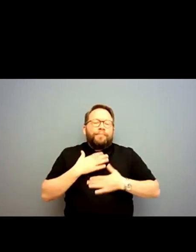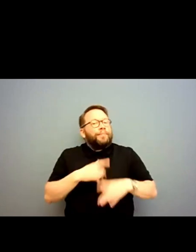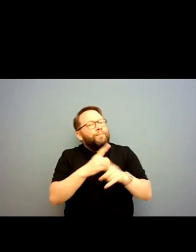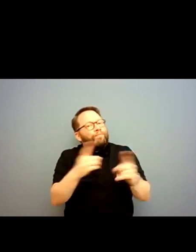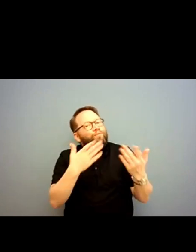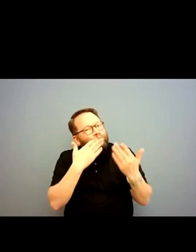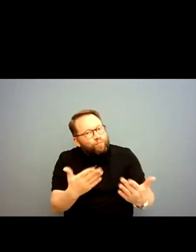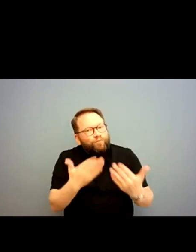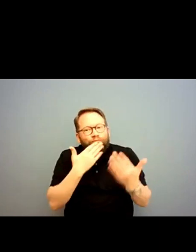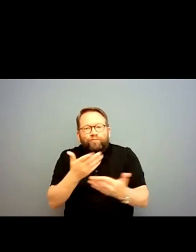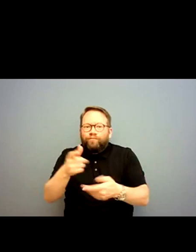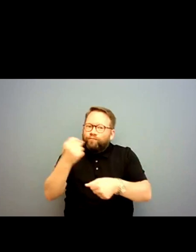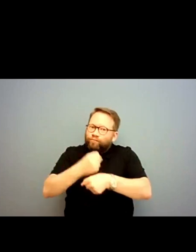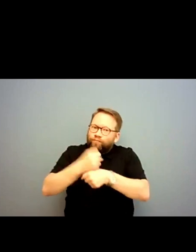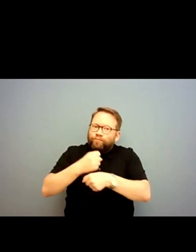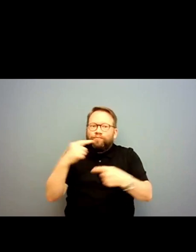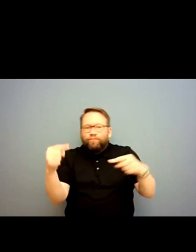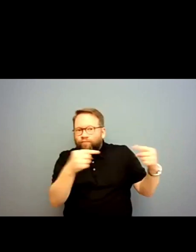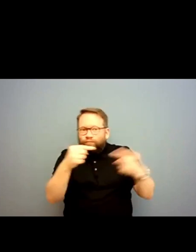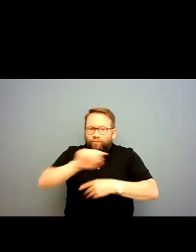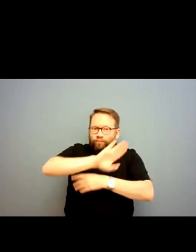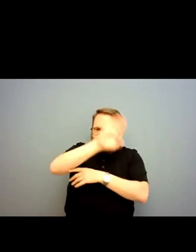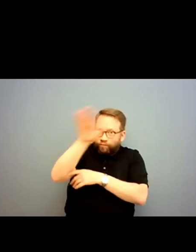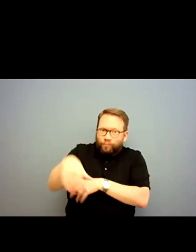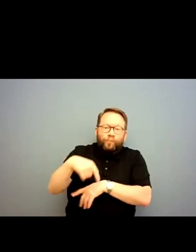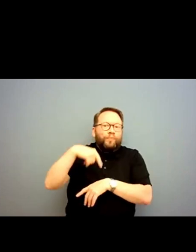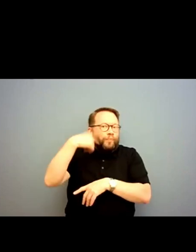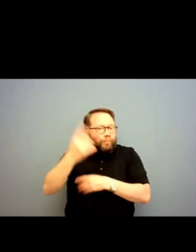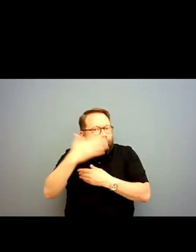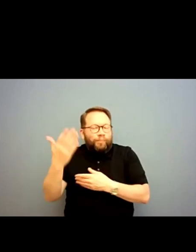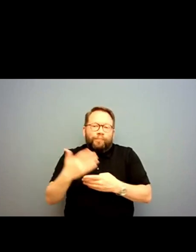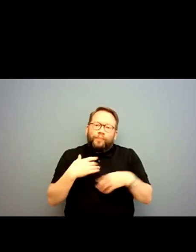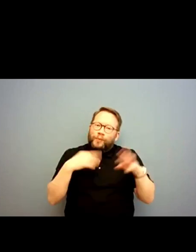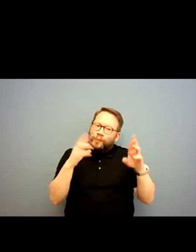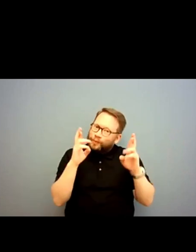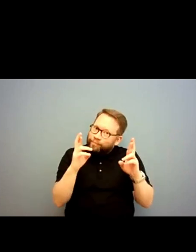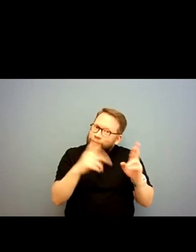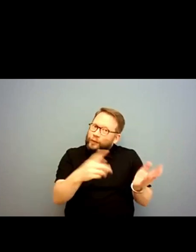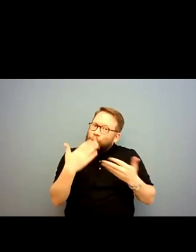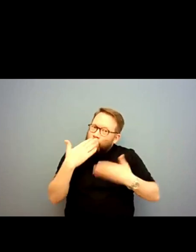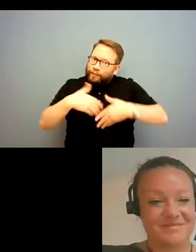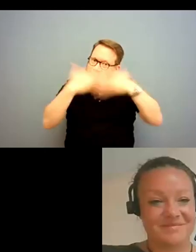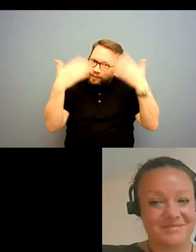tomorrow's presentations and discussions. Thank you.